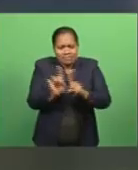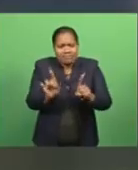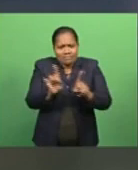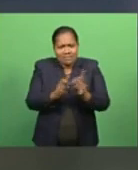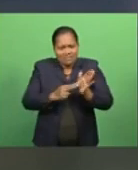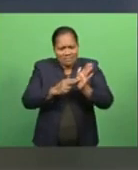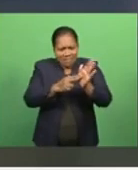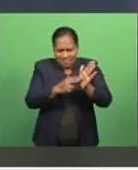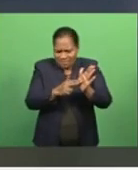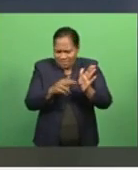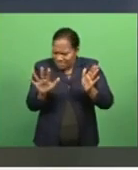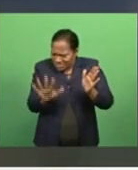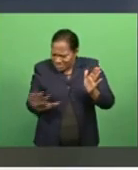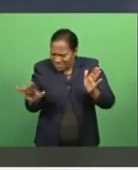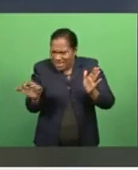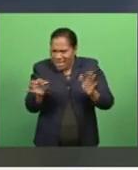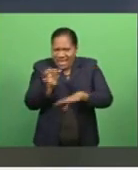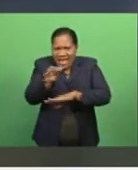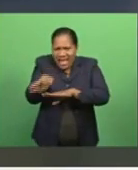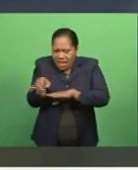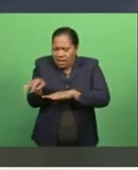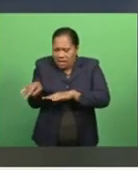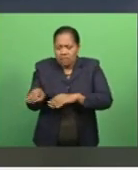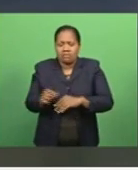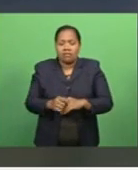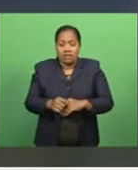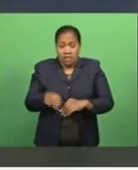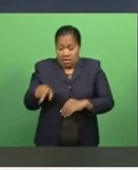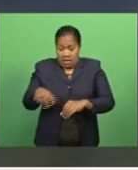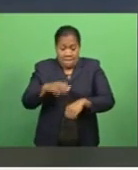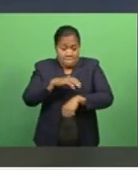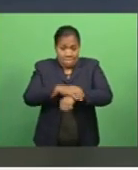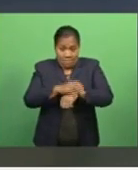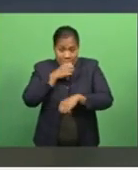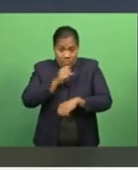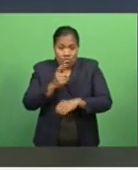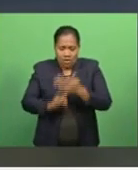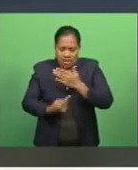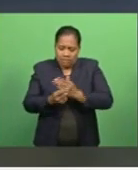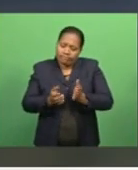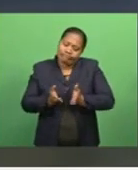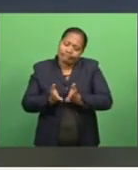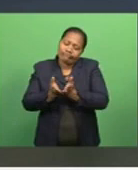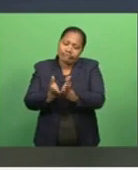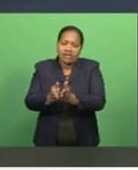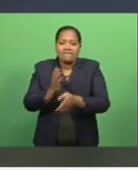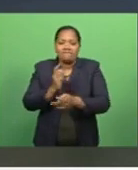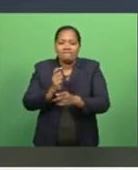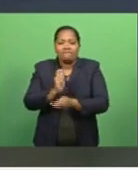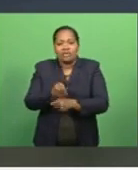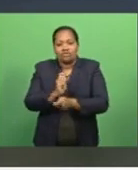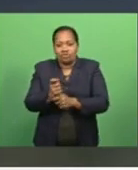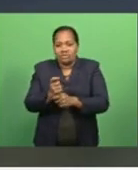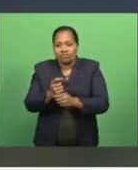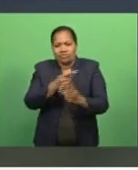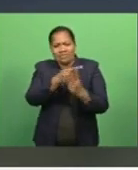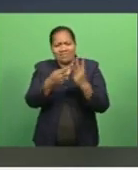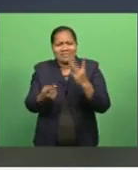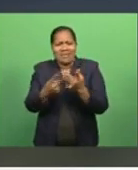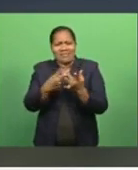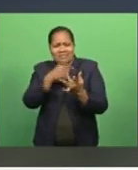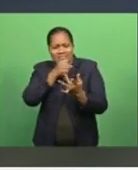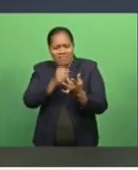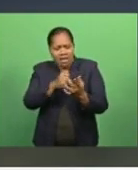say the victim, who was based at Nausori, had gone out fishing with 3 others when they encountered bad weather. The 3 others were rescued